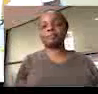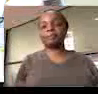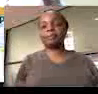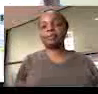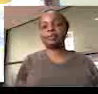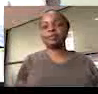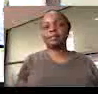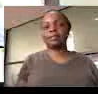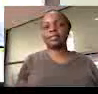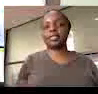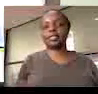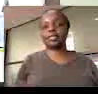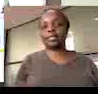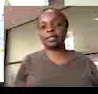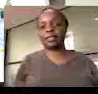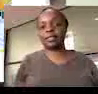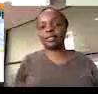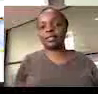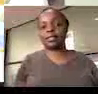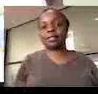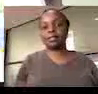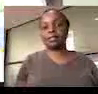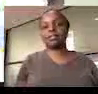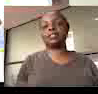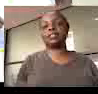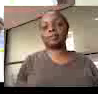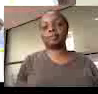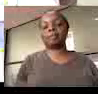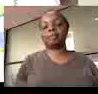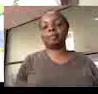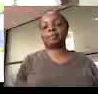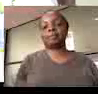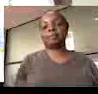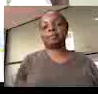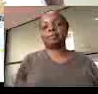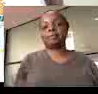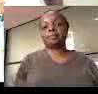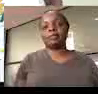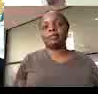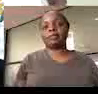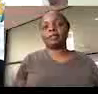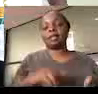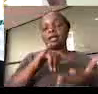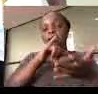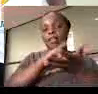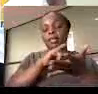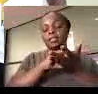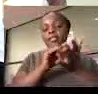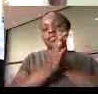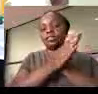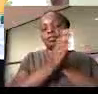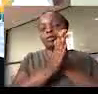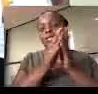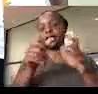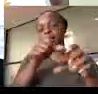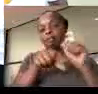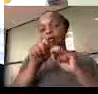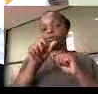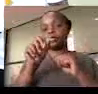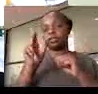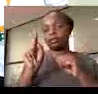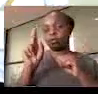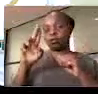Kupa, why Kupa, and why this is a very important journey for anyone out there.